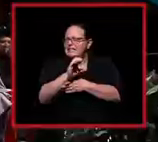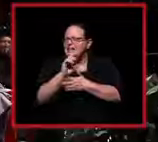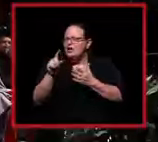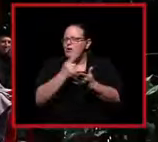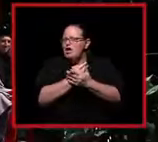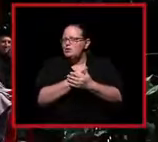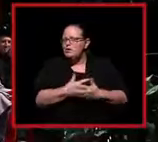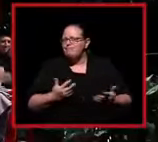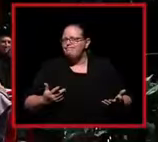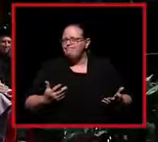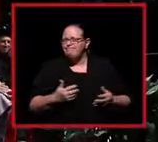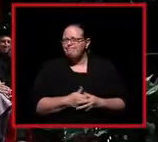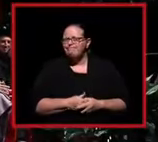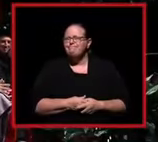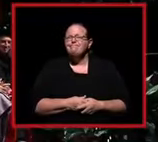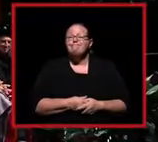graduate.